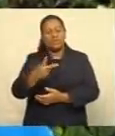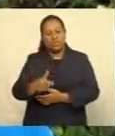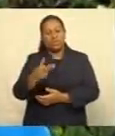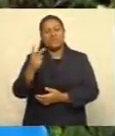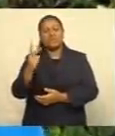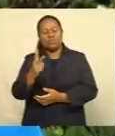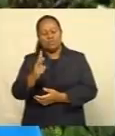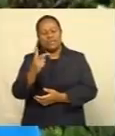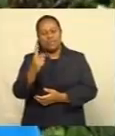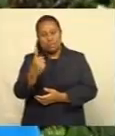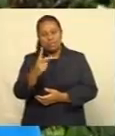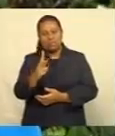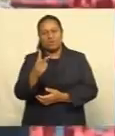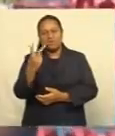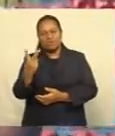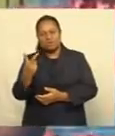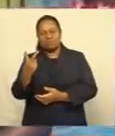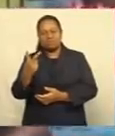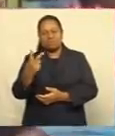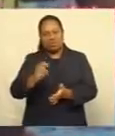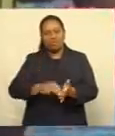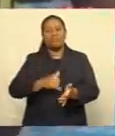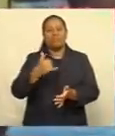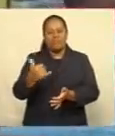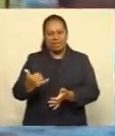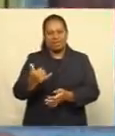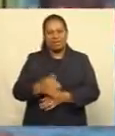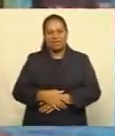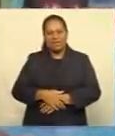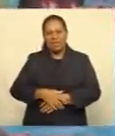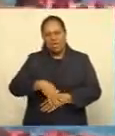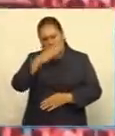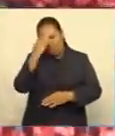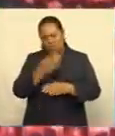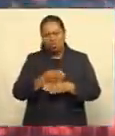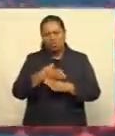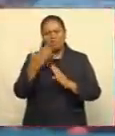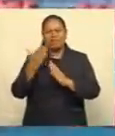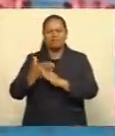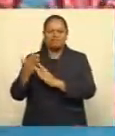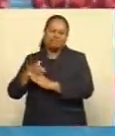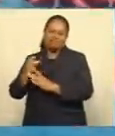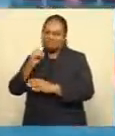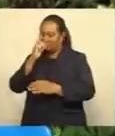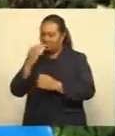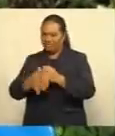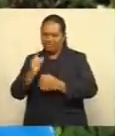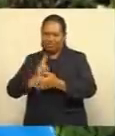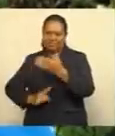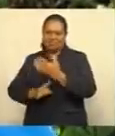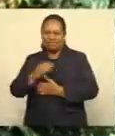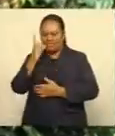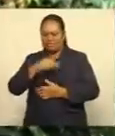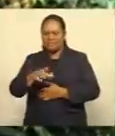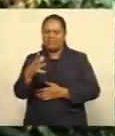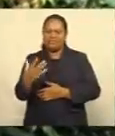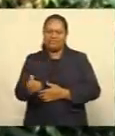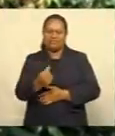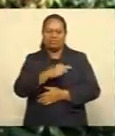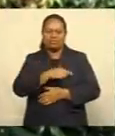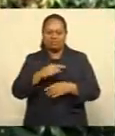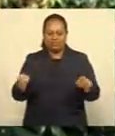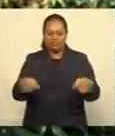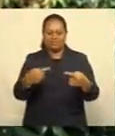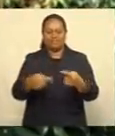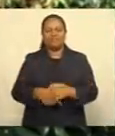22nd and 23rd of May. Hopefully there'll be no lockdown then and we can host the Olympic qualifying event. Trisa Chia says